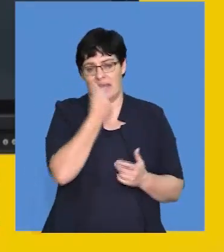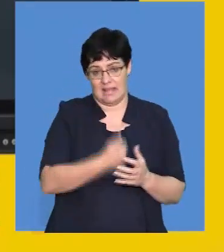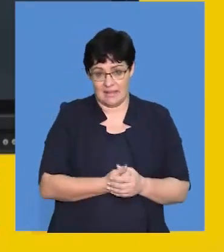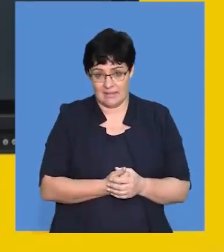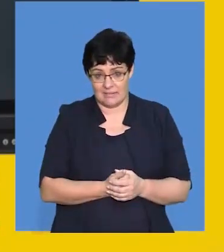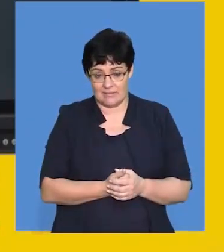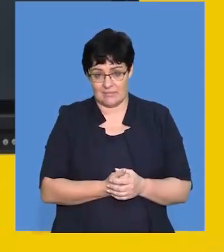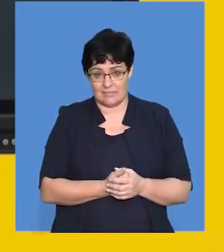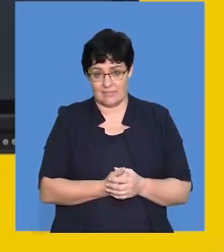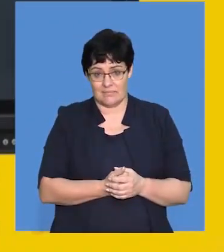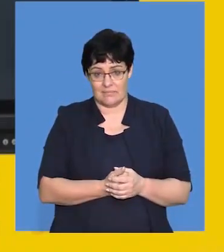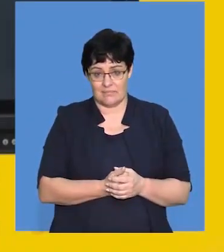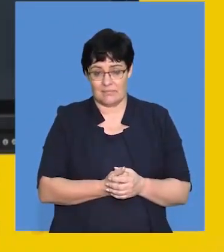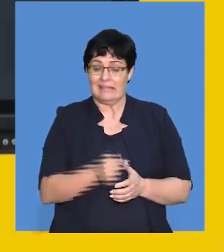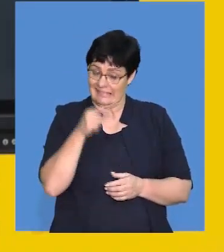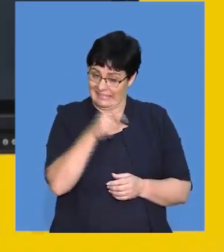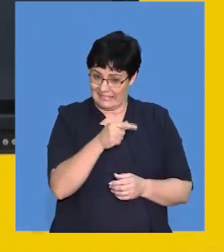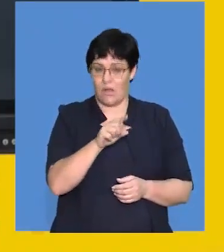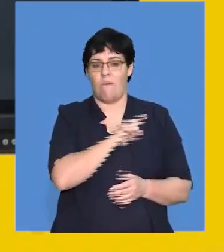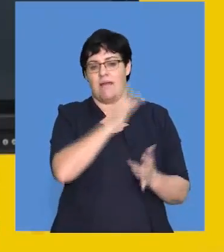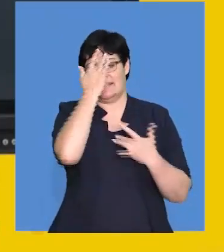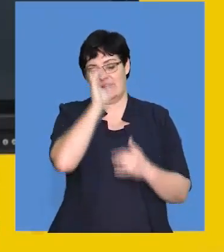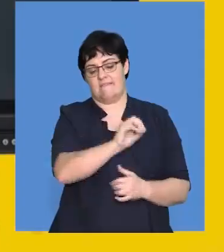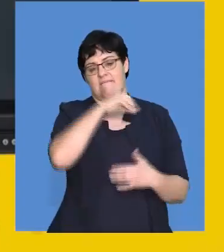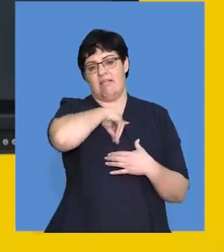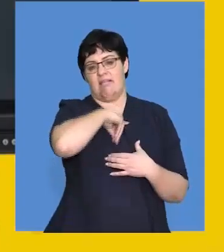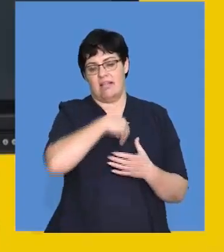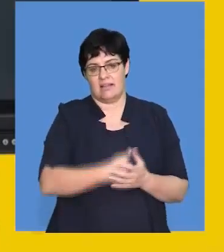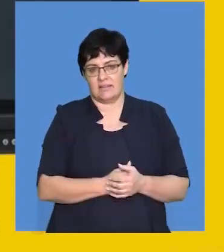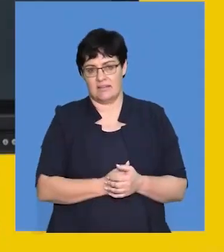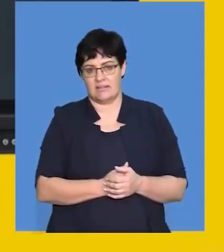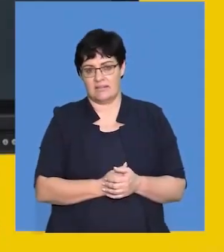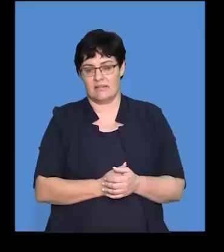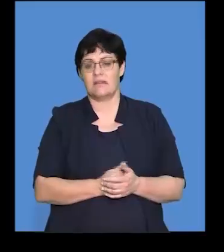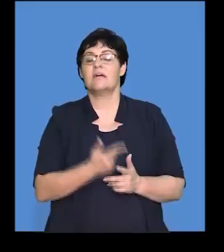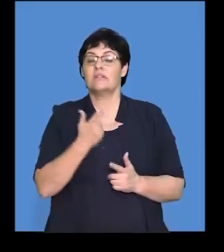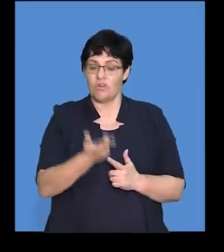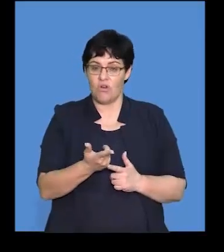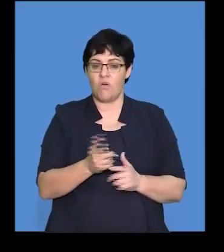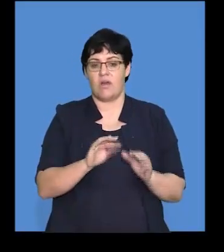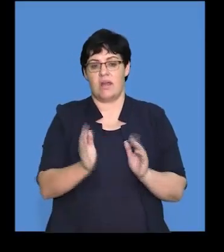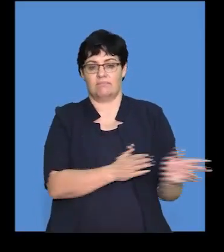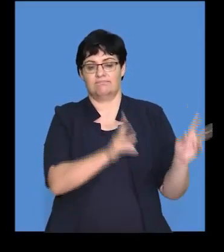many men, and that is why she's sick. We'll go to the next extract.